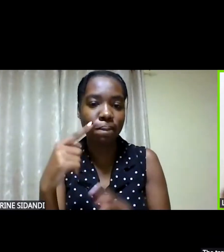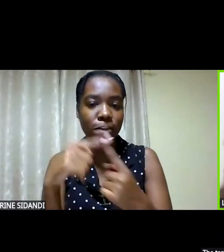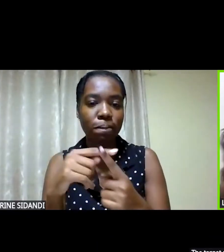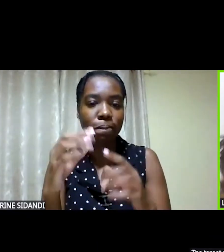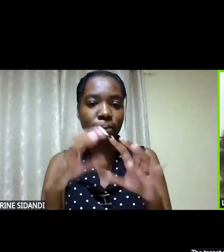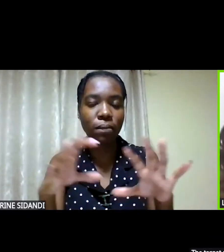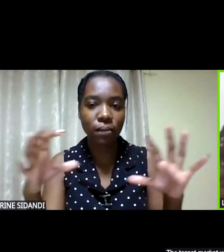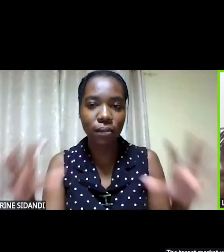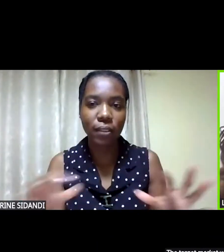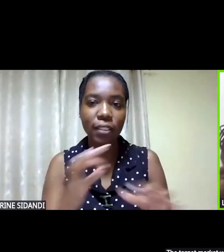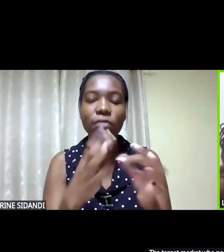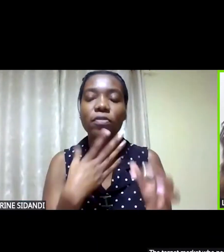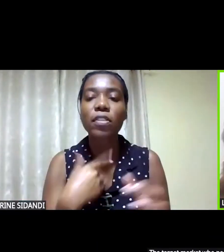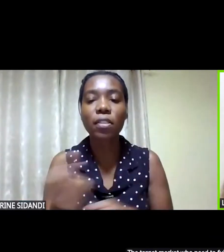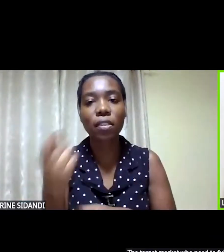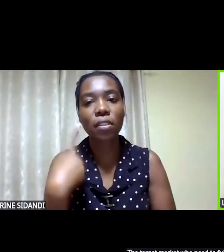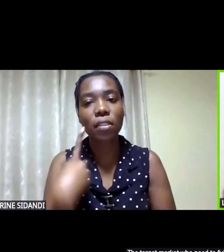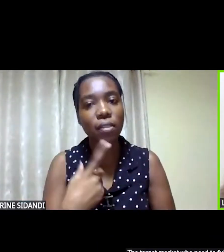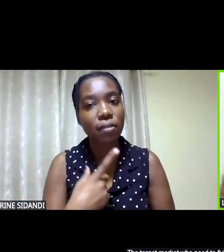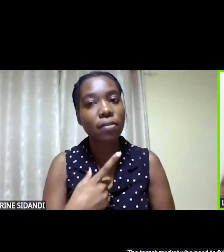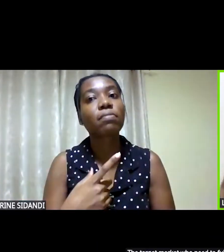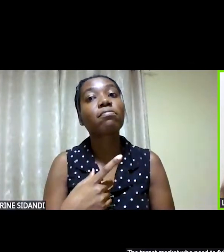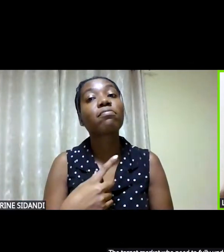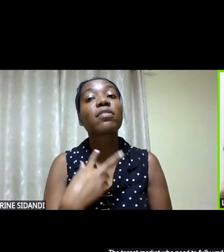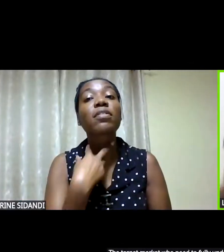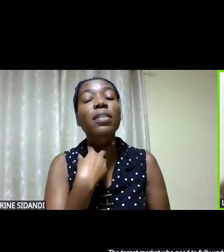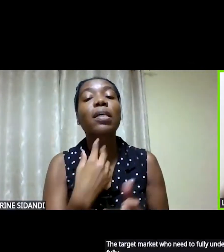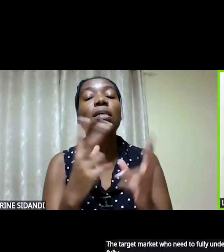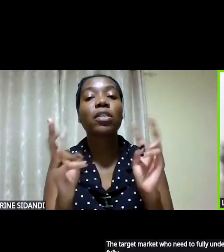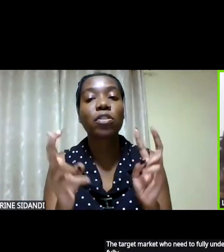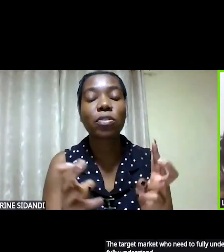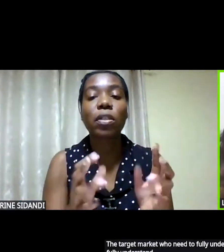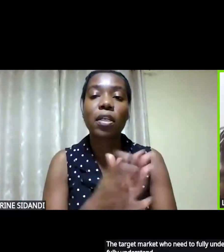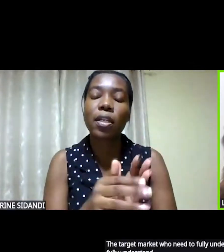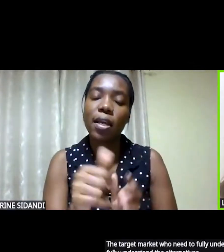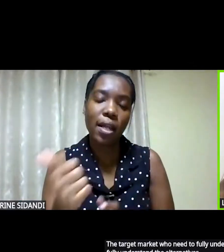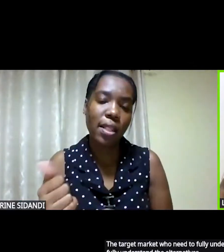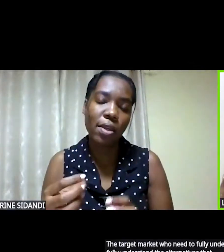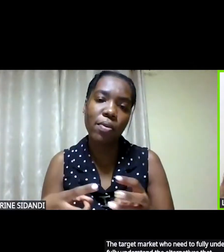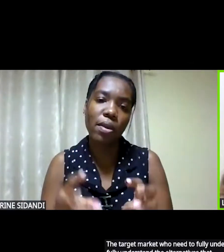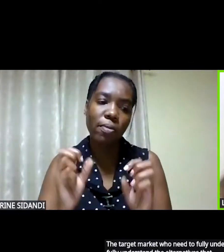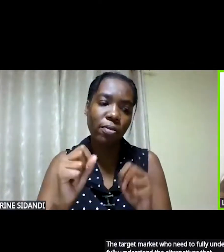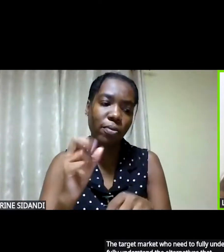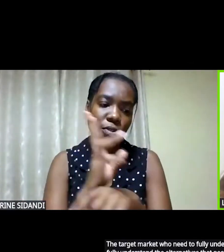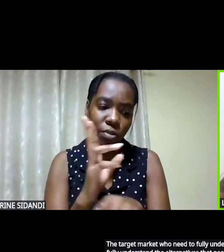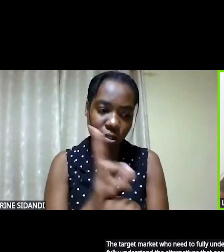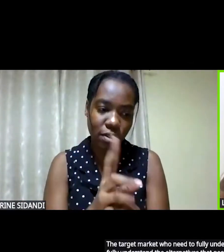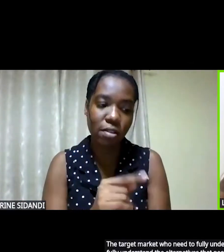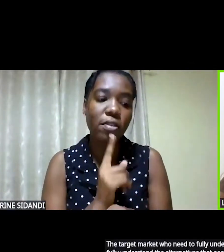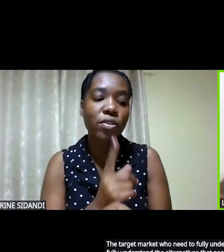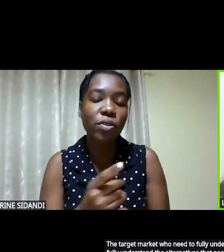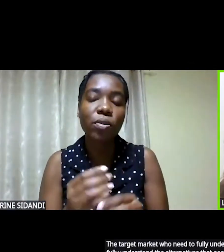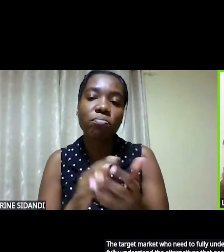fully understand the constraints, who need to fully understand the alternatives that people have. So basically, in terms